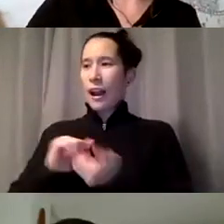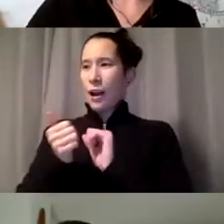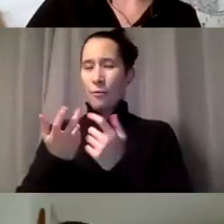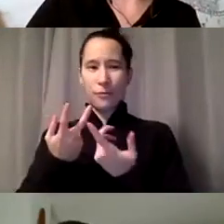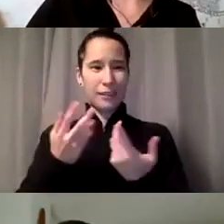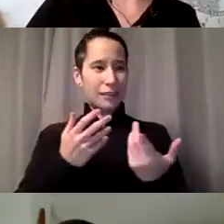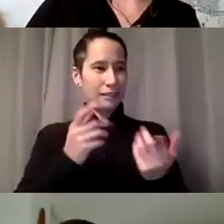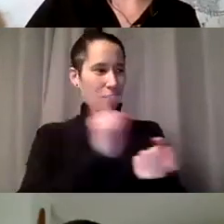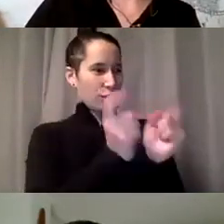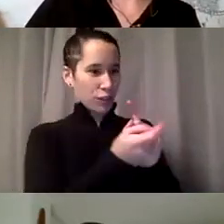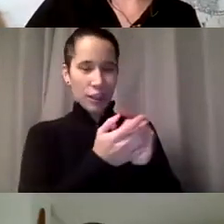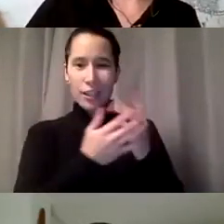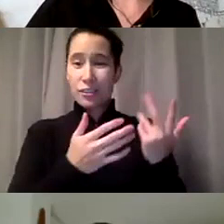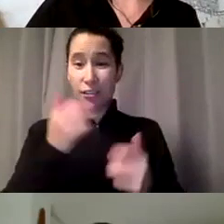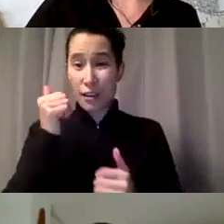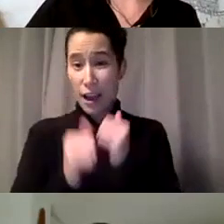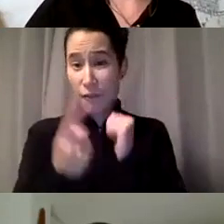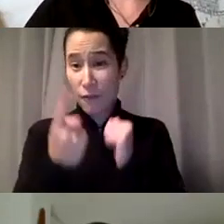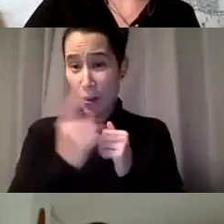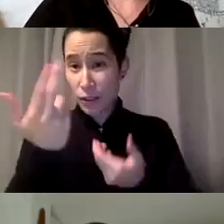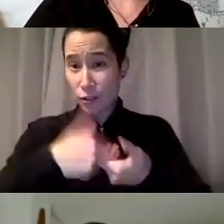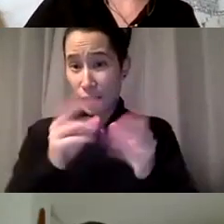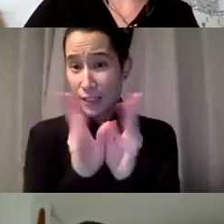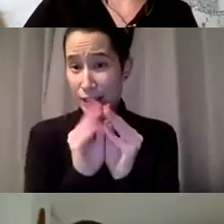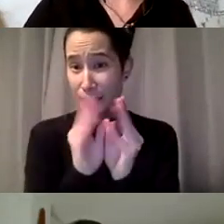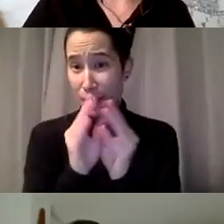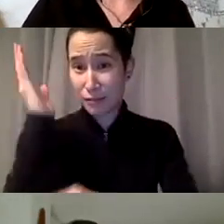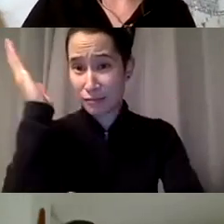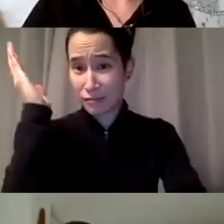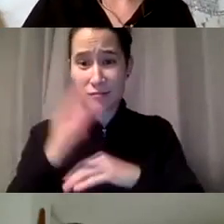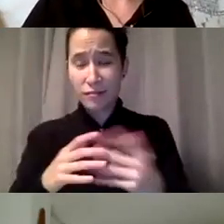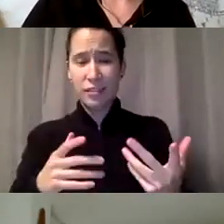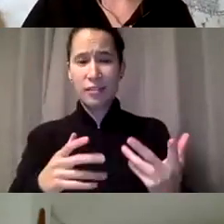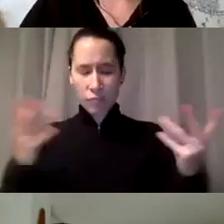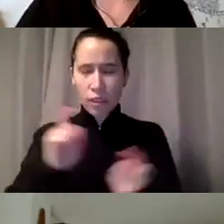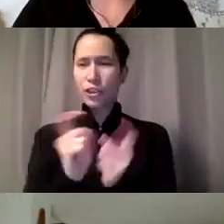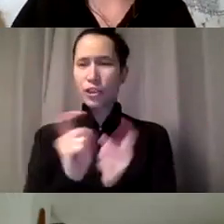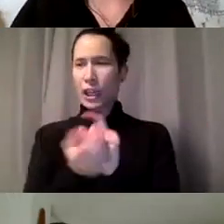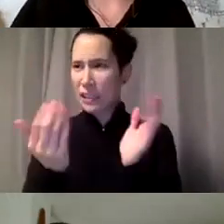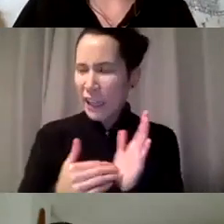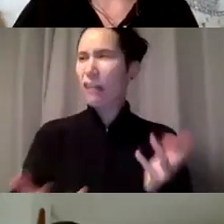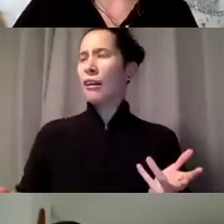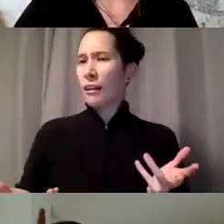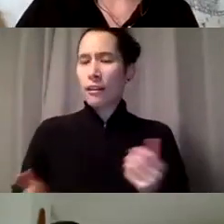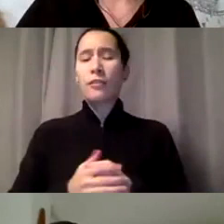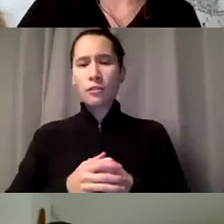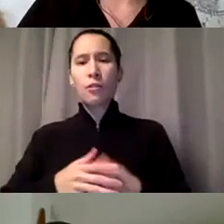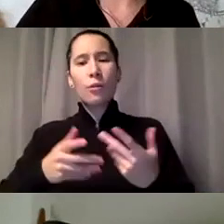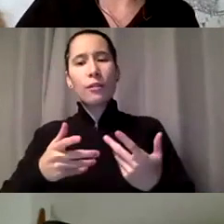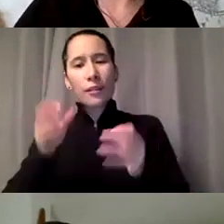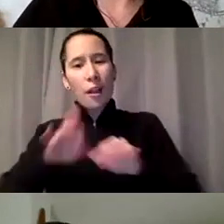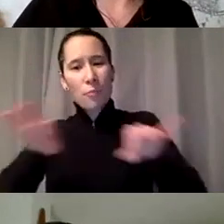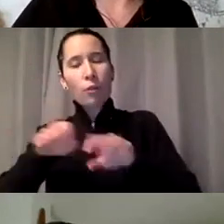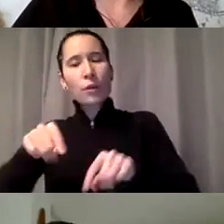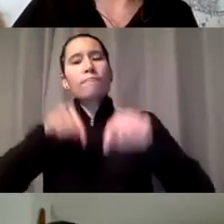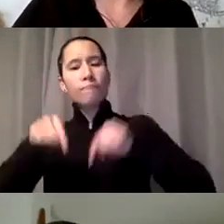on everyone on this call. And so what they're doing right now is trying to take a step back and get this right, so that when we move